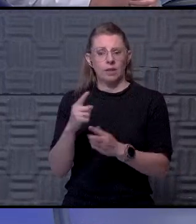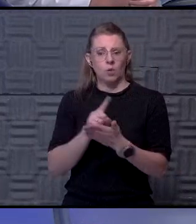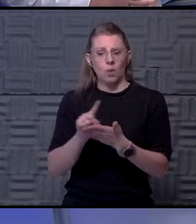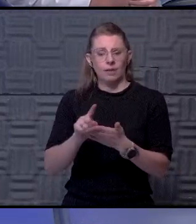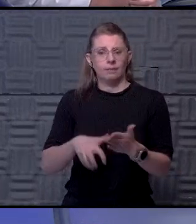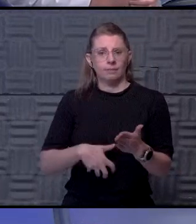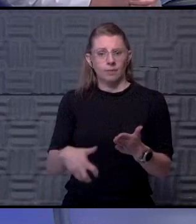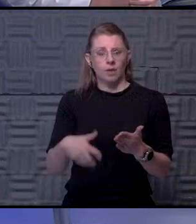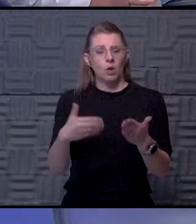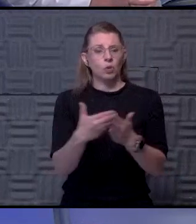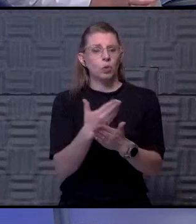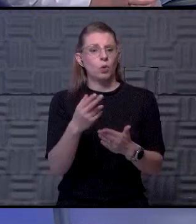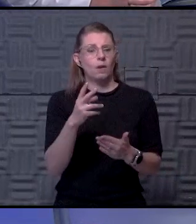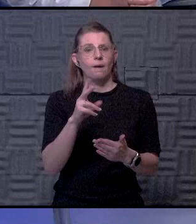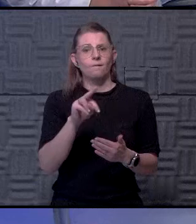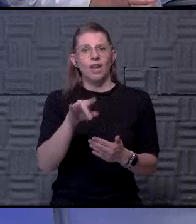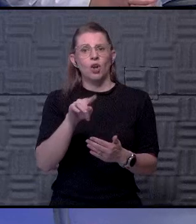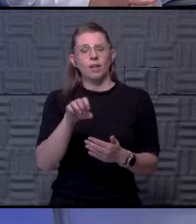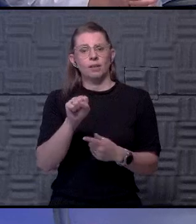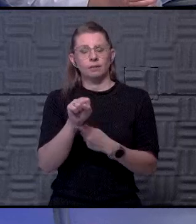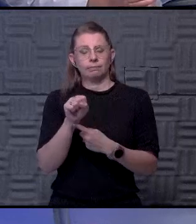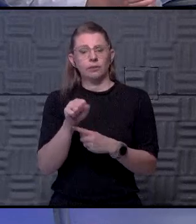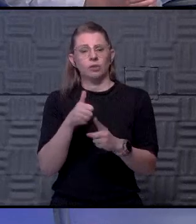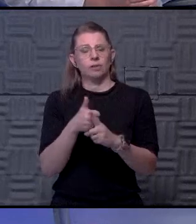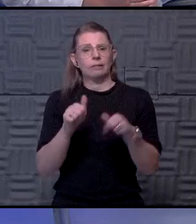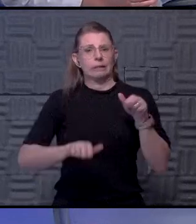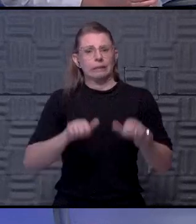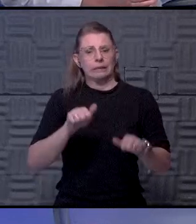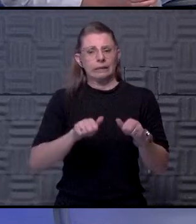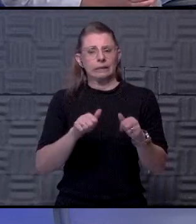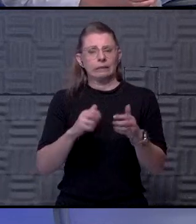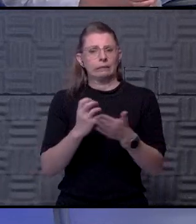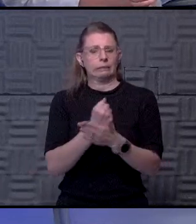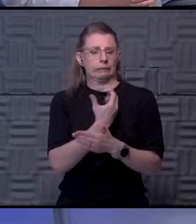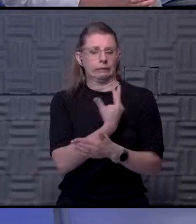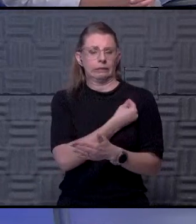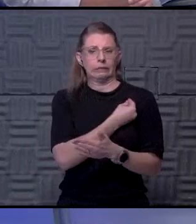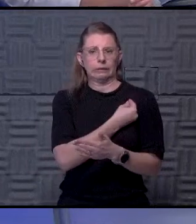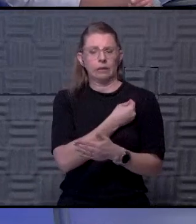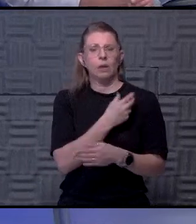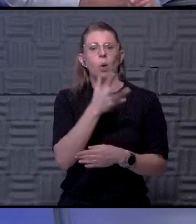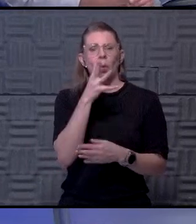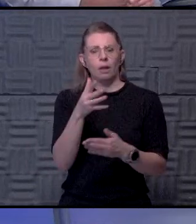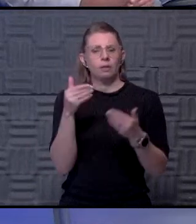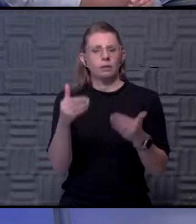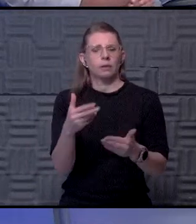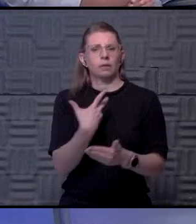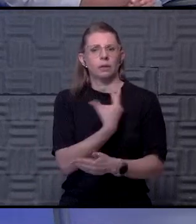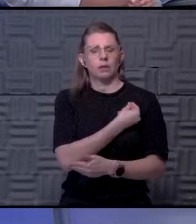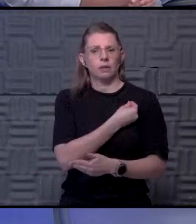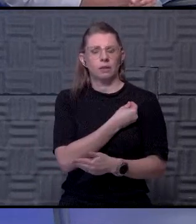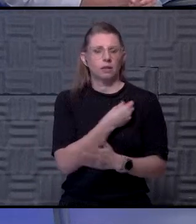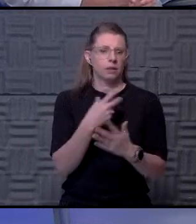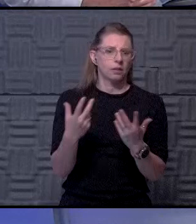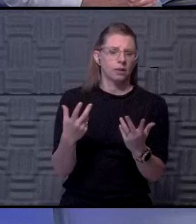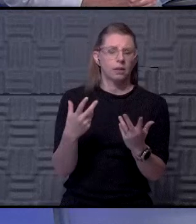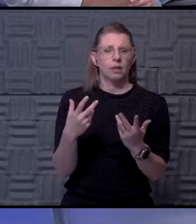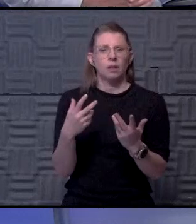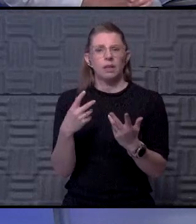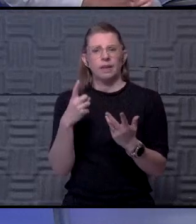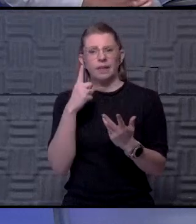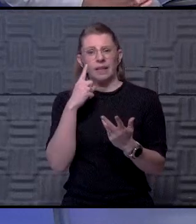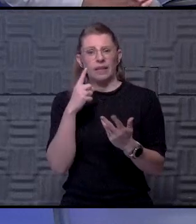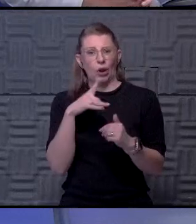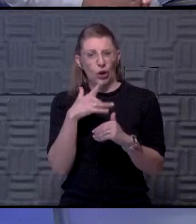the new variants, she has been a little hesitant about getting the vaccine. She is going to get it, just debating on if it's too